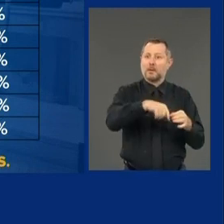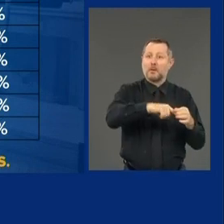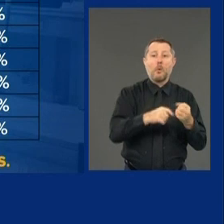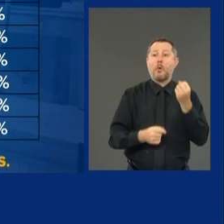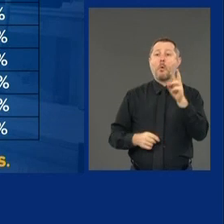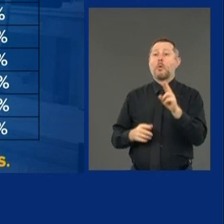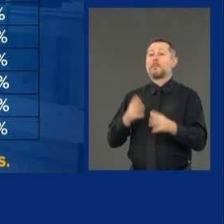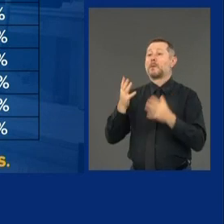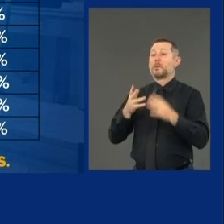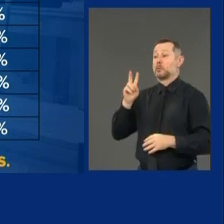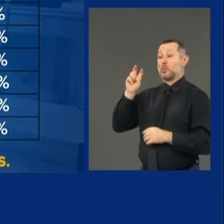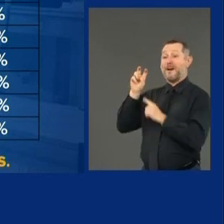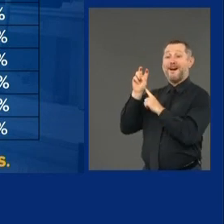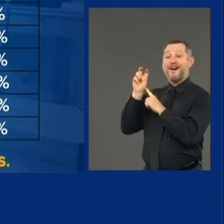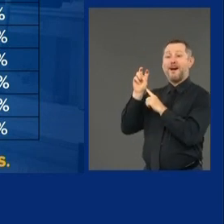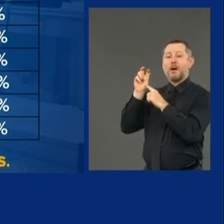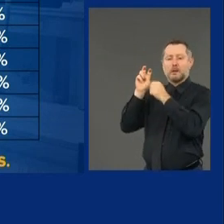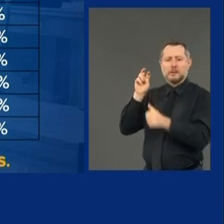at the same party.